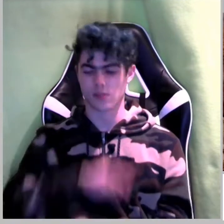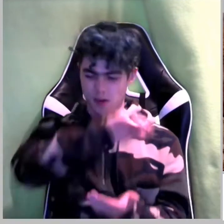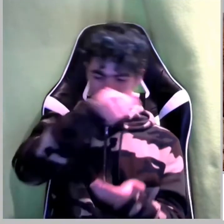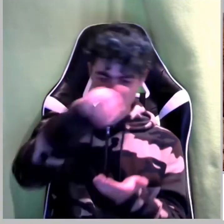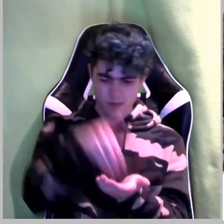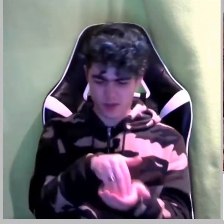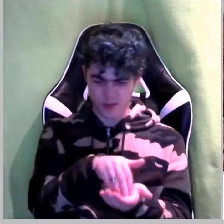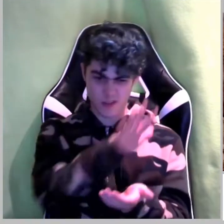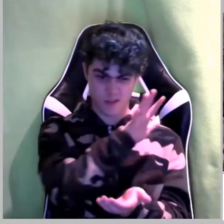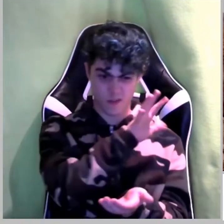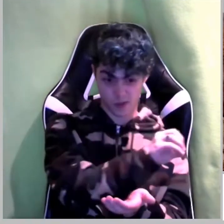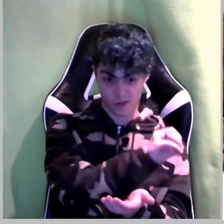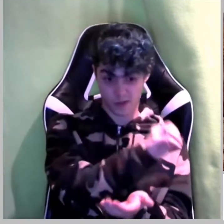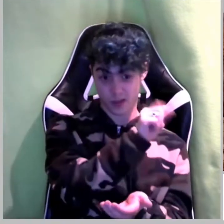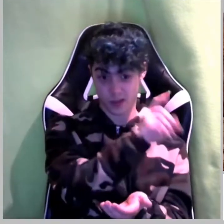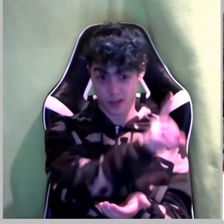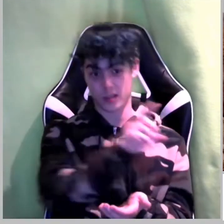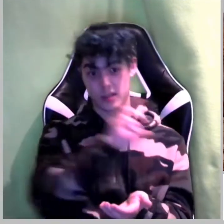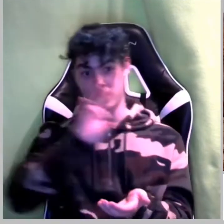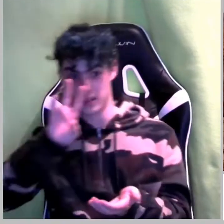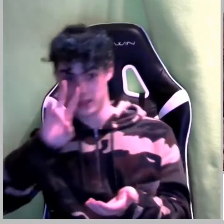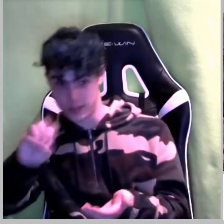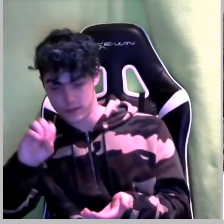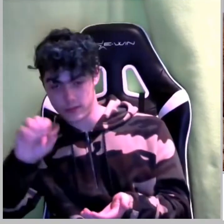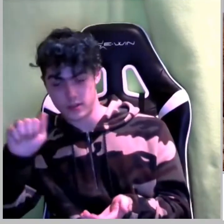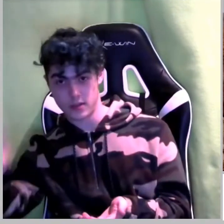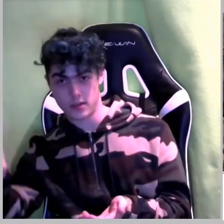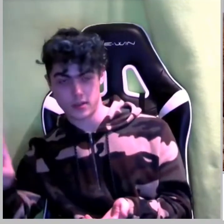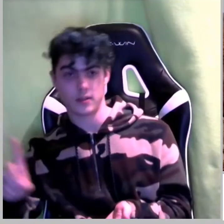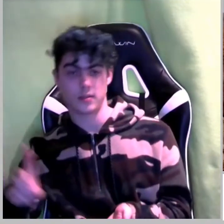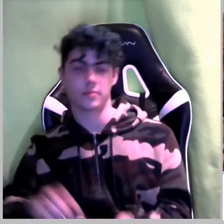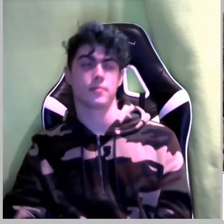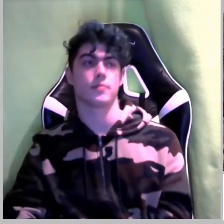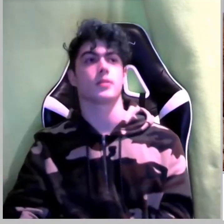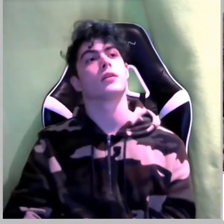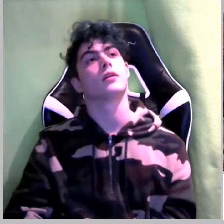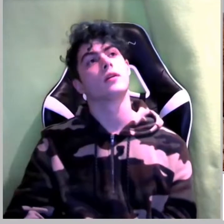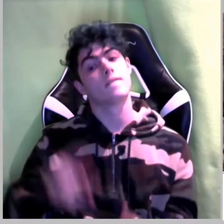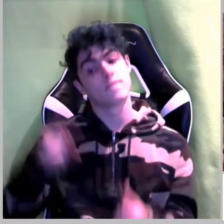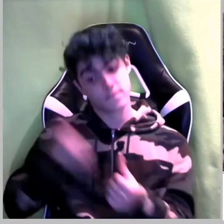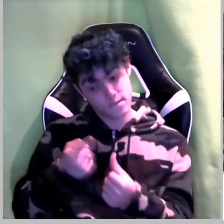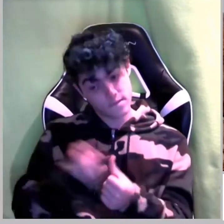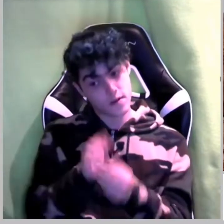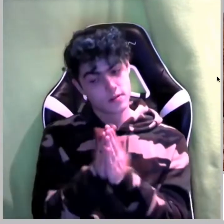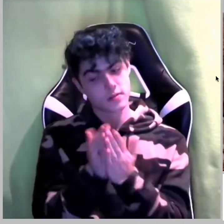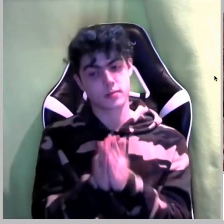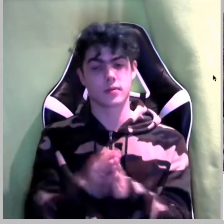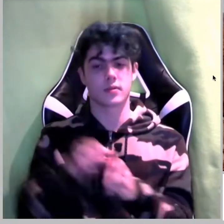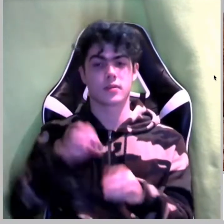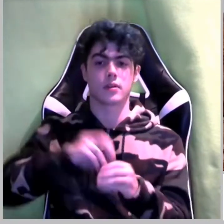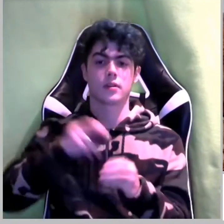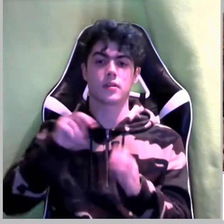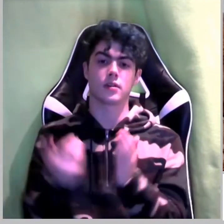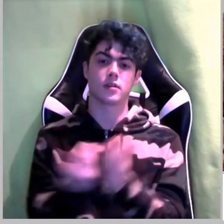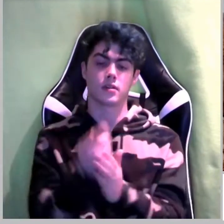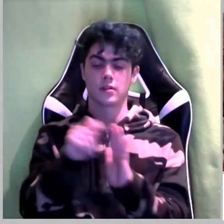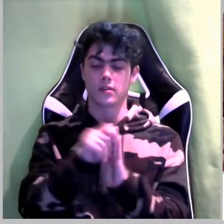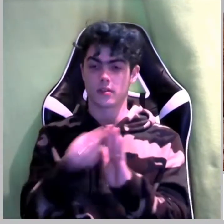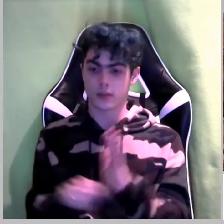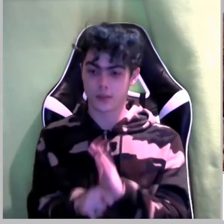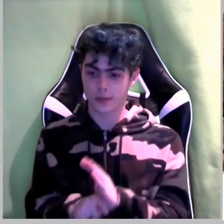AD. Matthew is the first book of the New Testament and the first of the 4